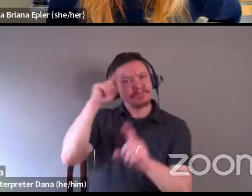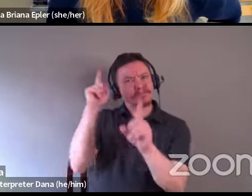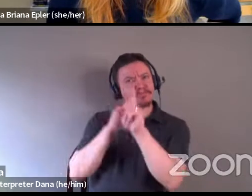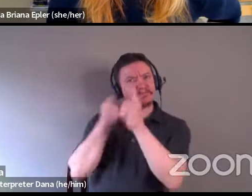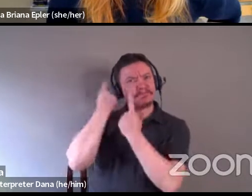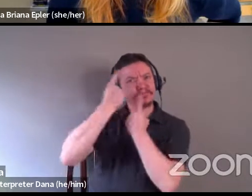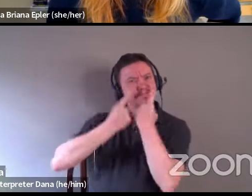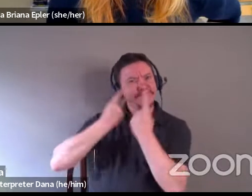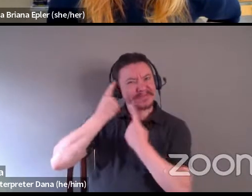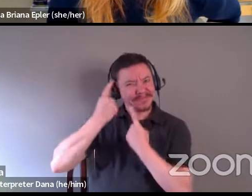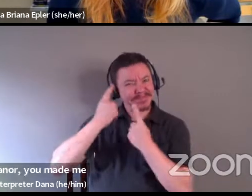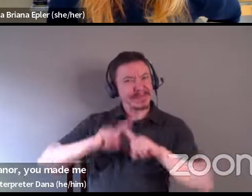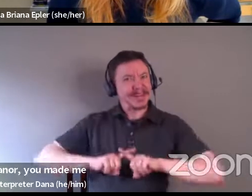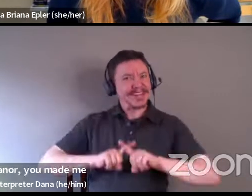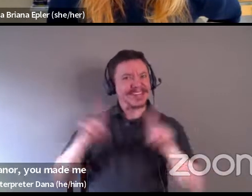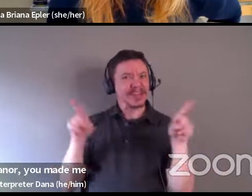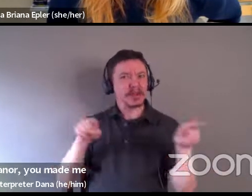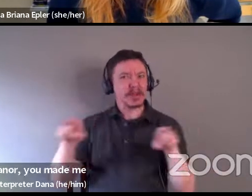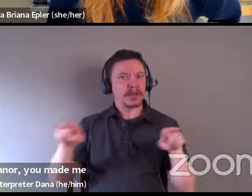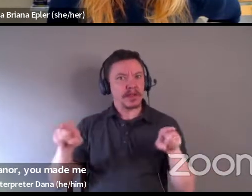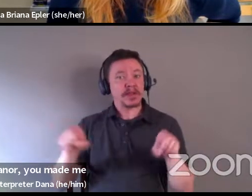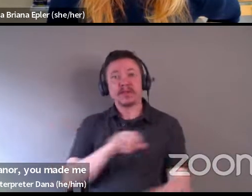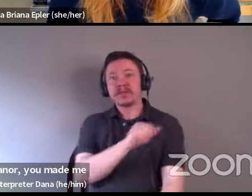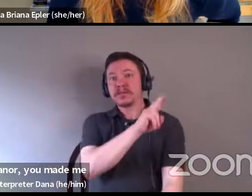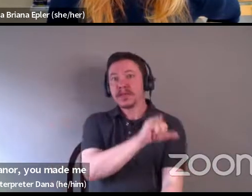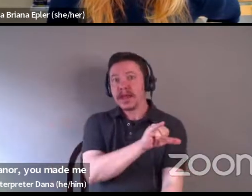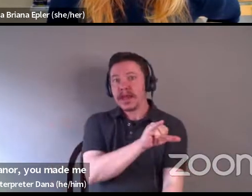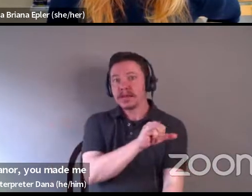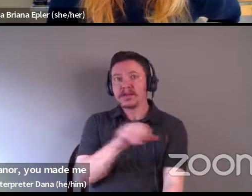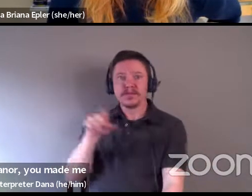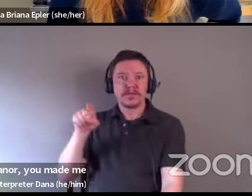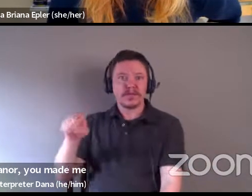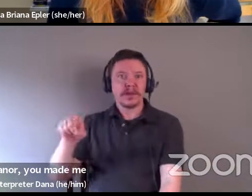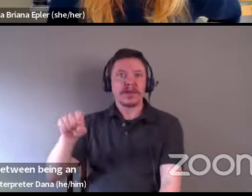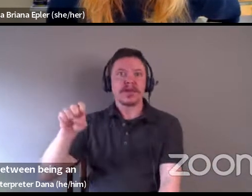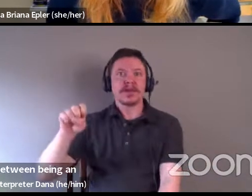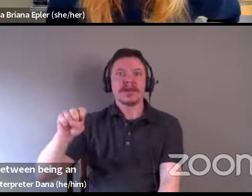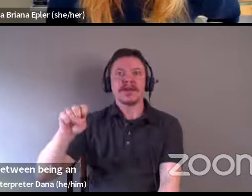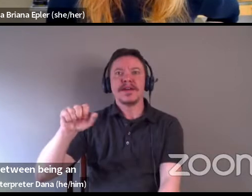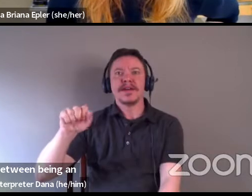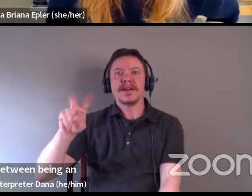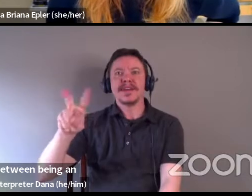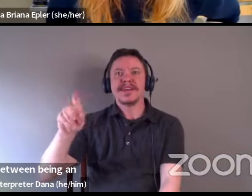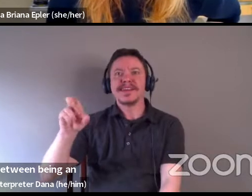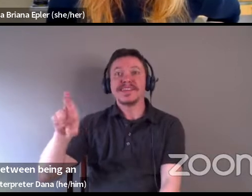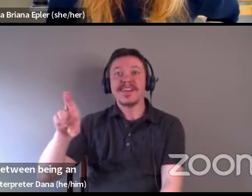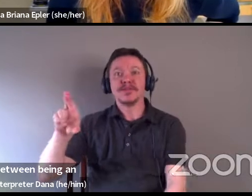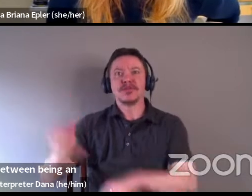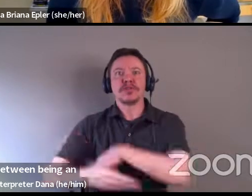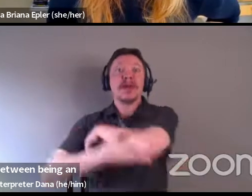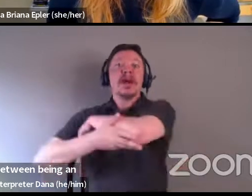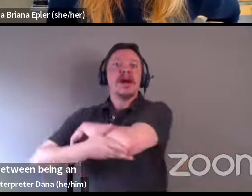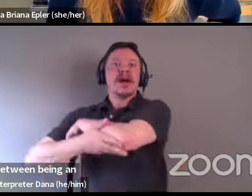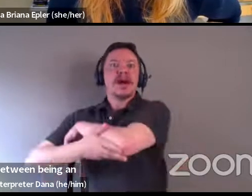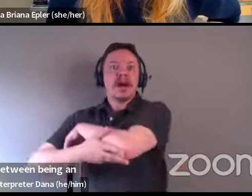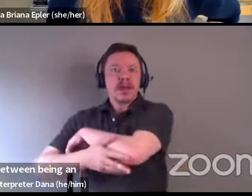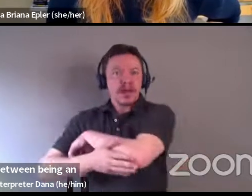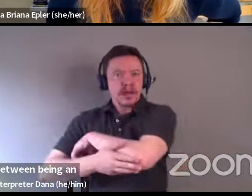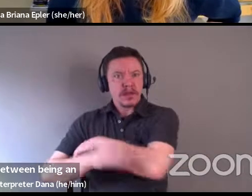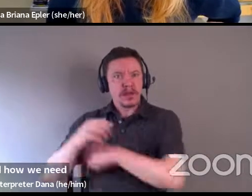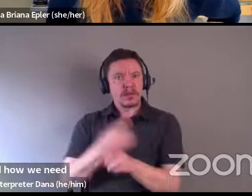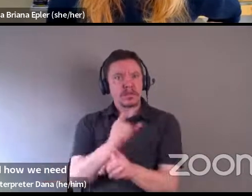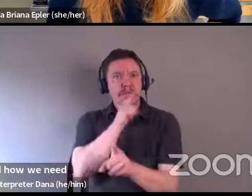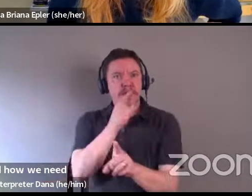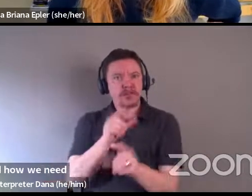distinction between being an ally and being a savior, and how we need to be very careful that we don't conflate those